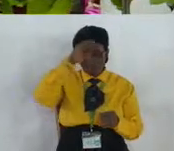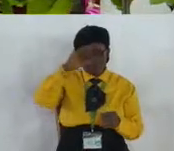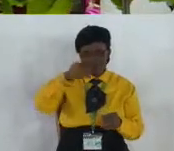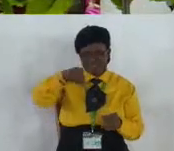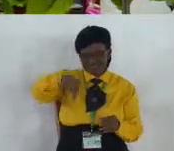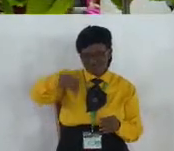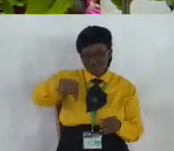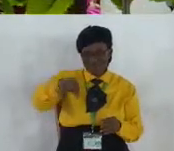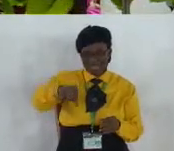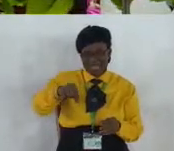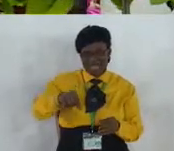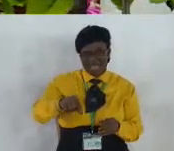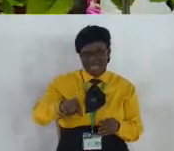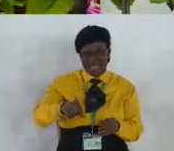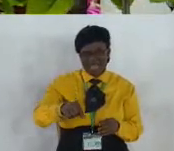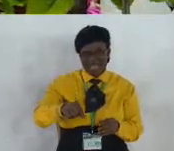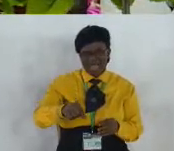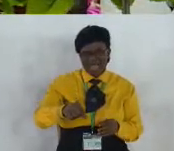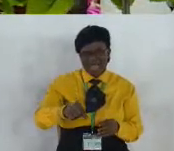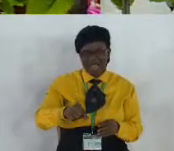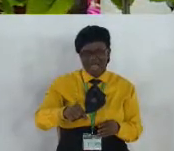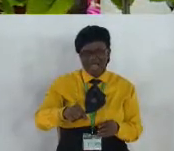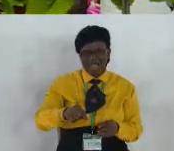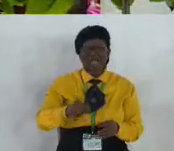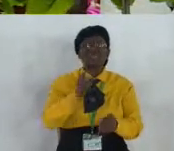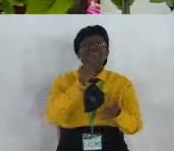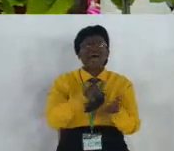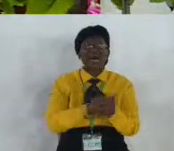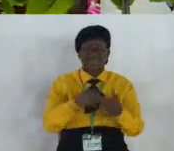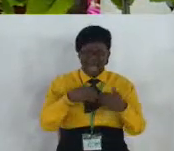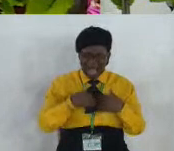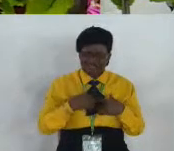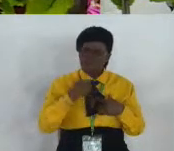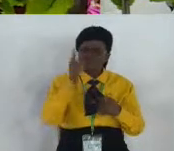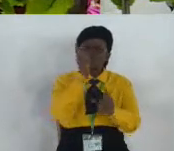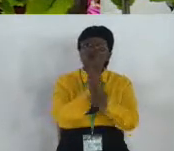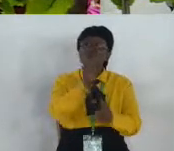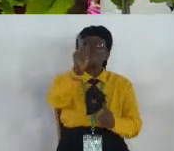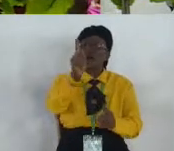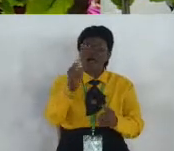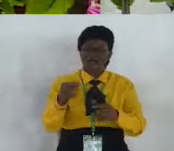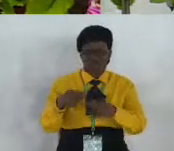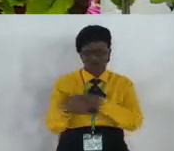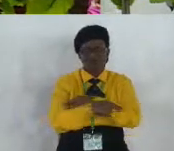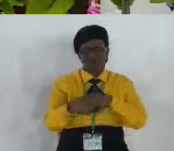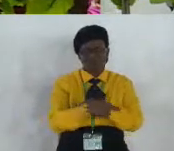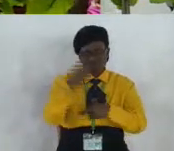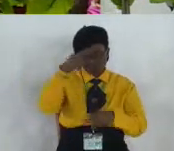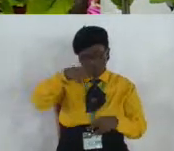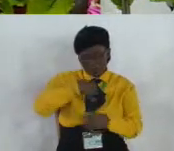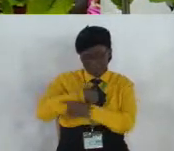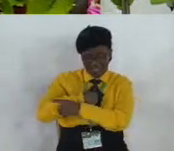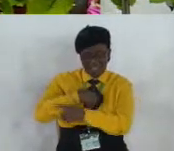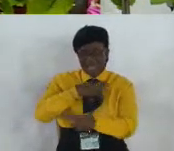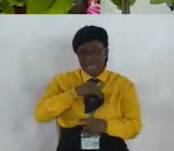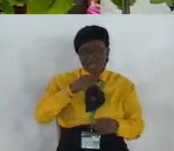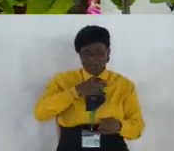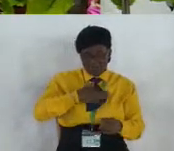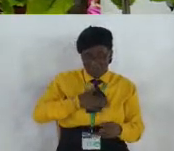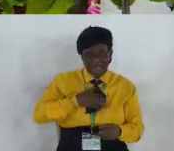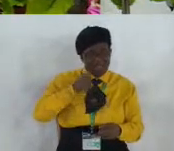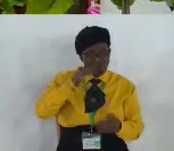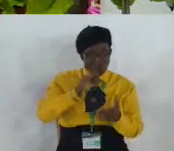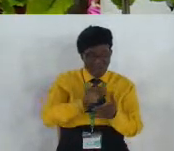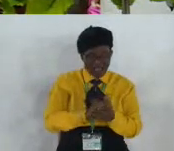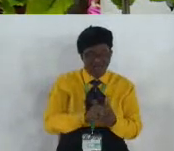Small something, one room for me and my wife, maybe one room for the children,